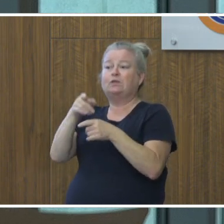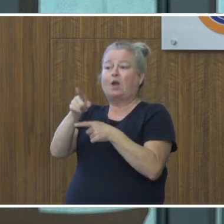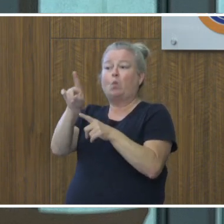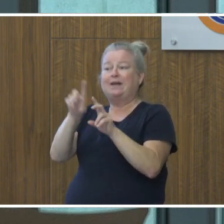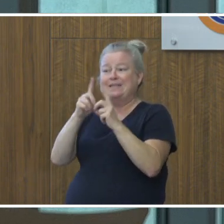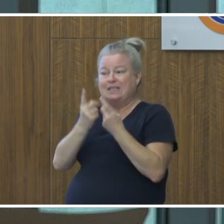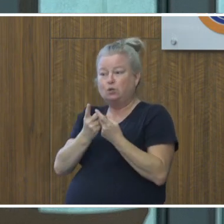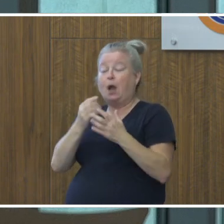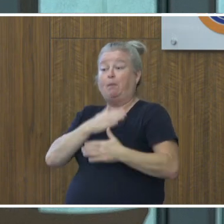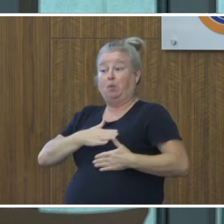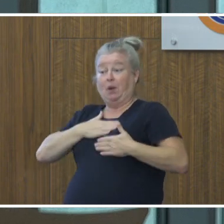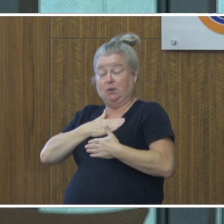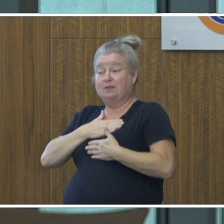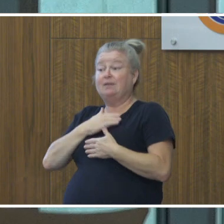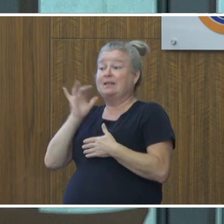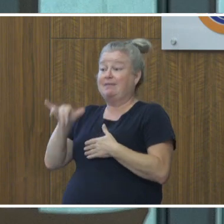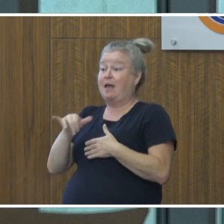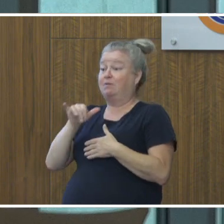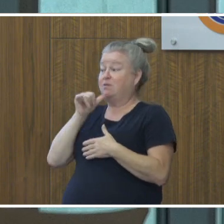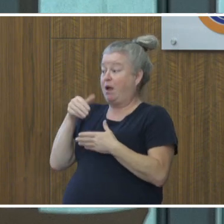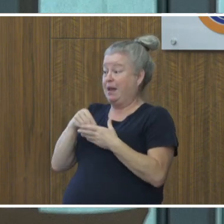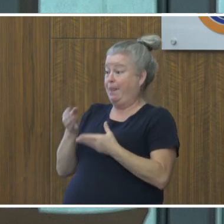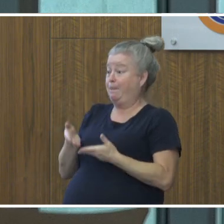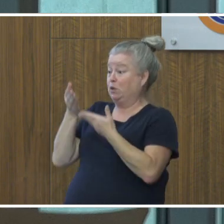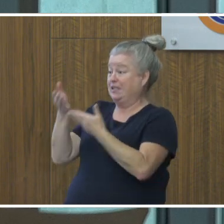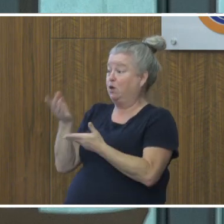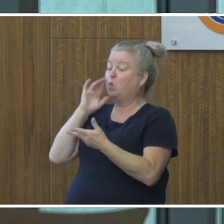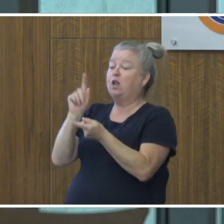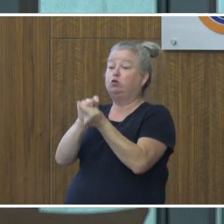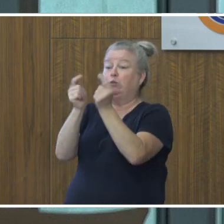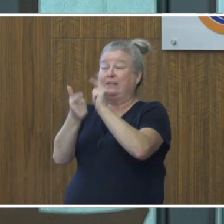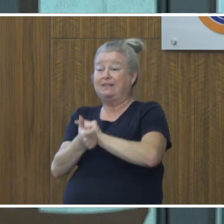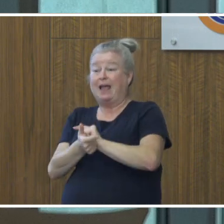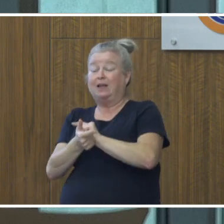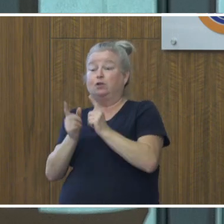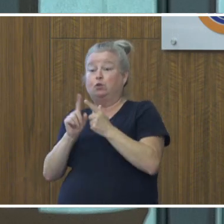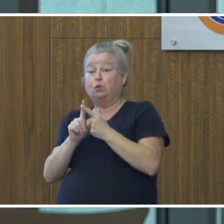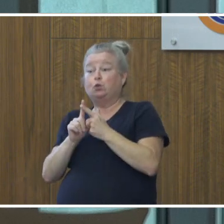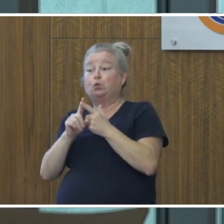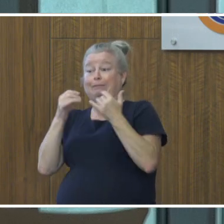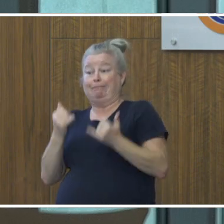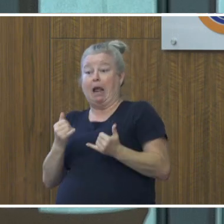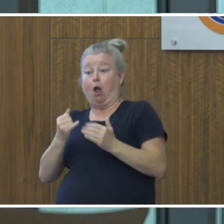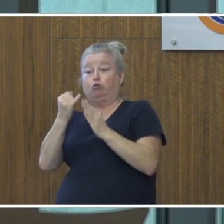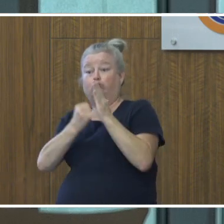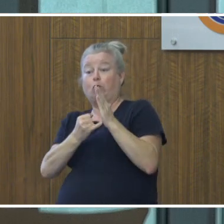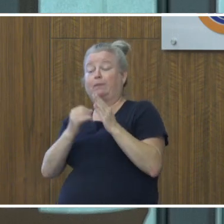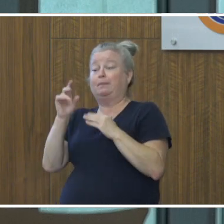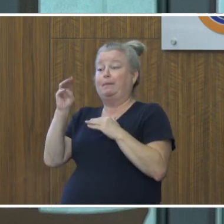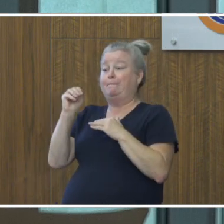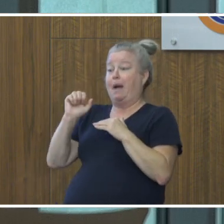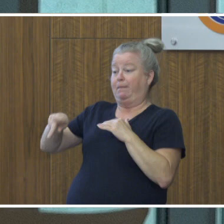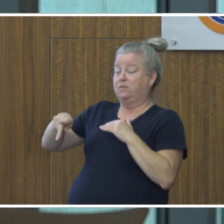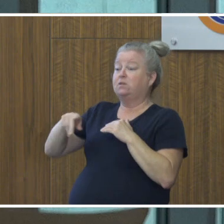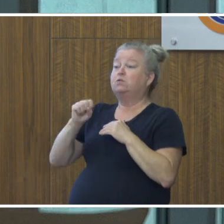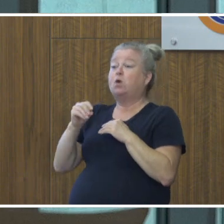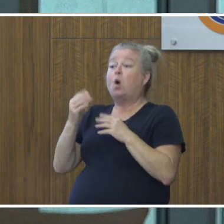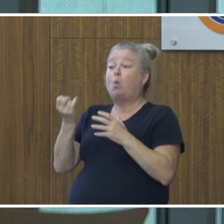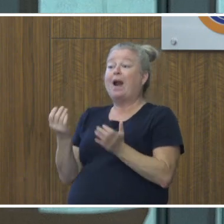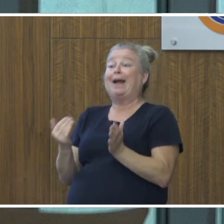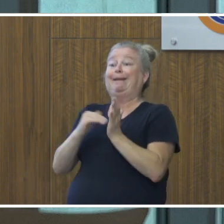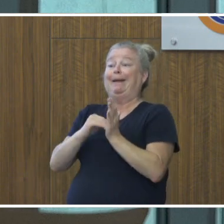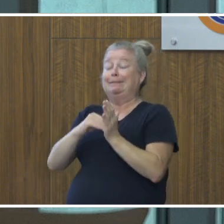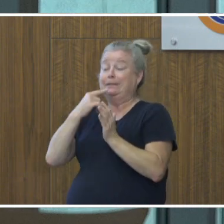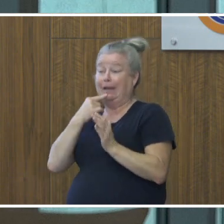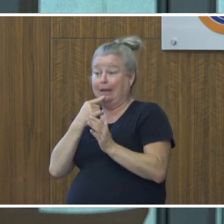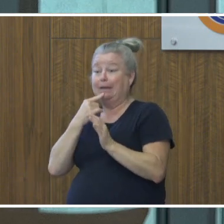we appreciate that that was in the presentation, but hope that it translates into the draft maps that are drawn. So just want to reiterate